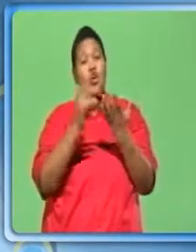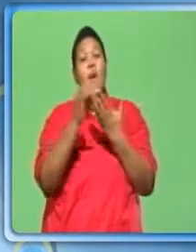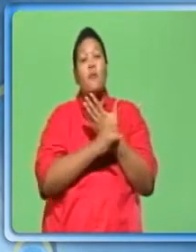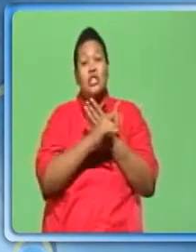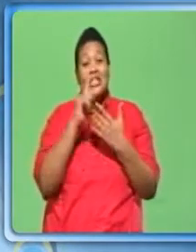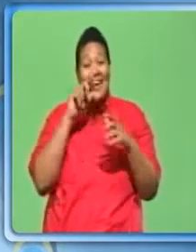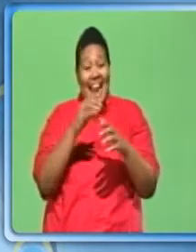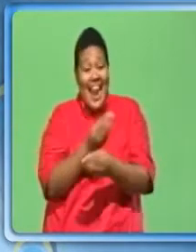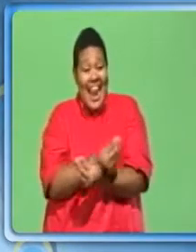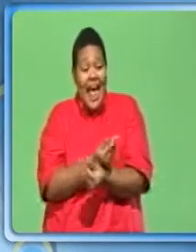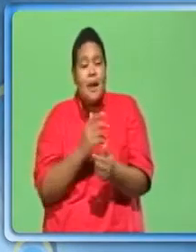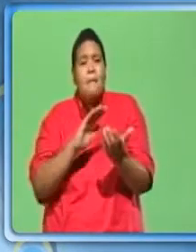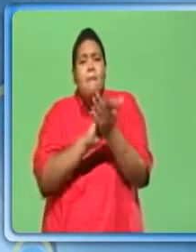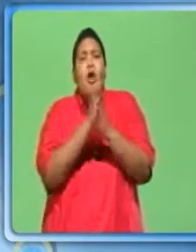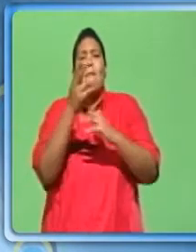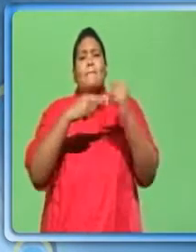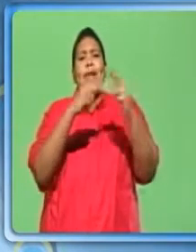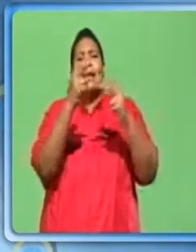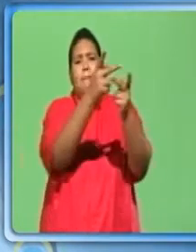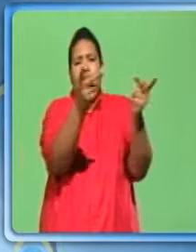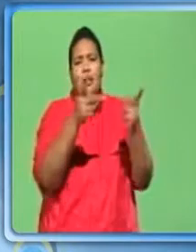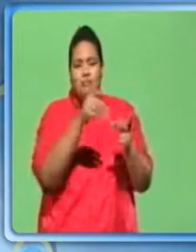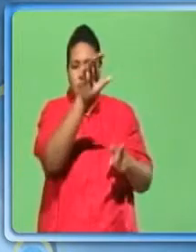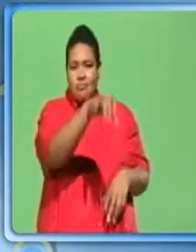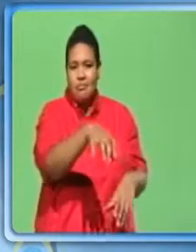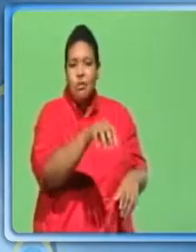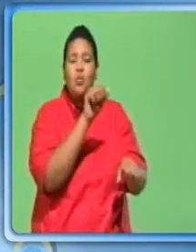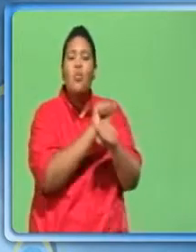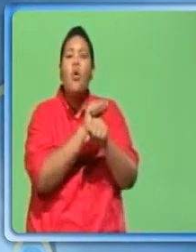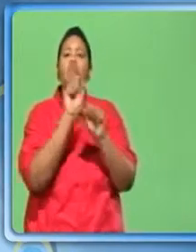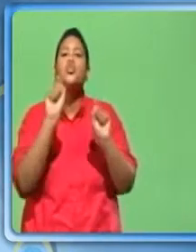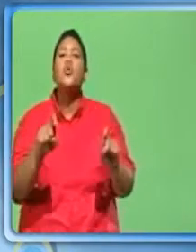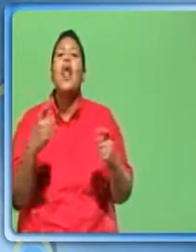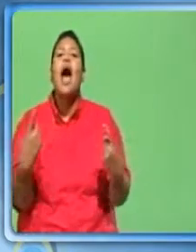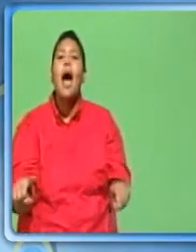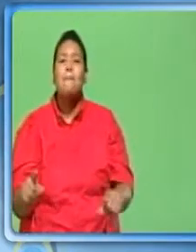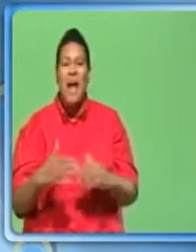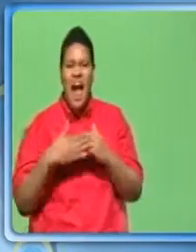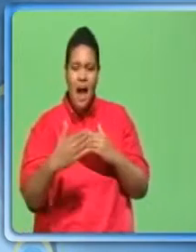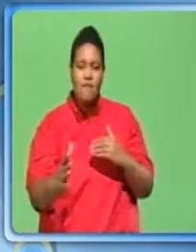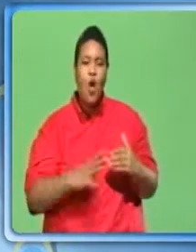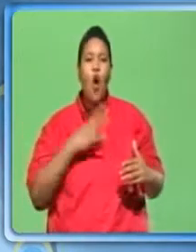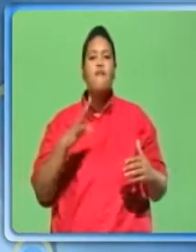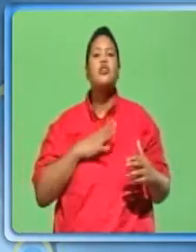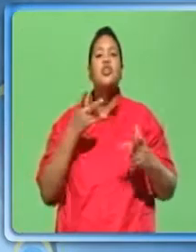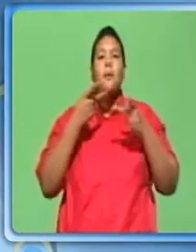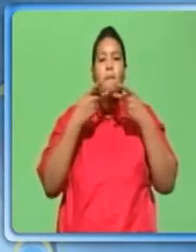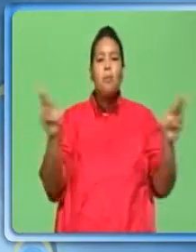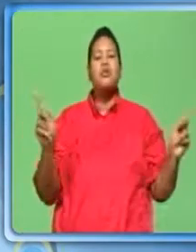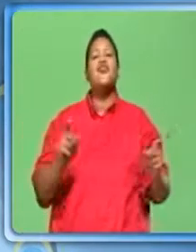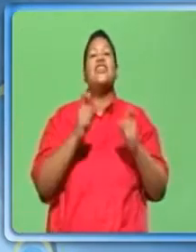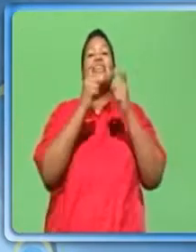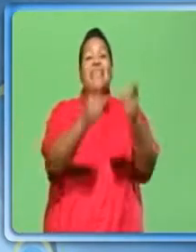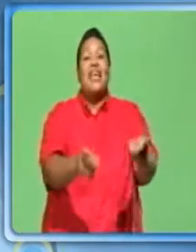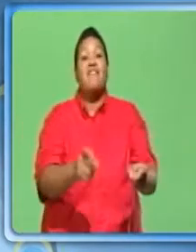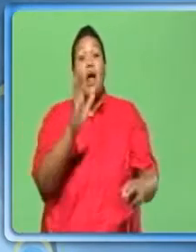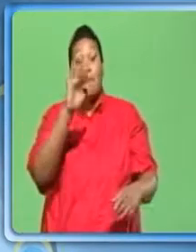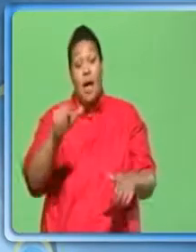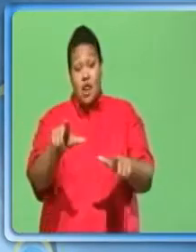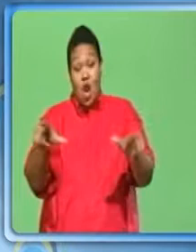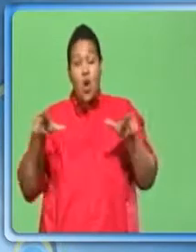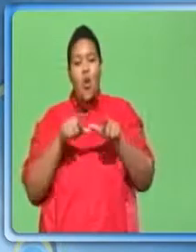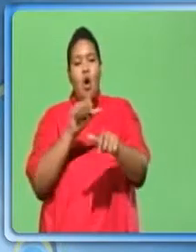that becomes the building site. Work should begin after official permission has been given by the